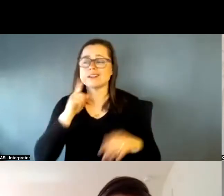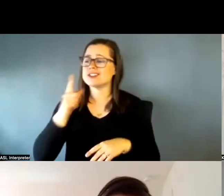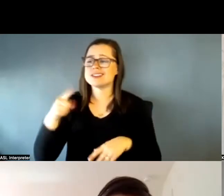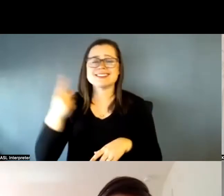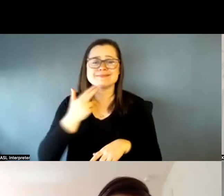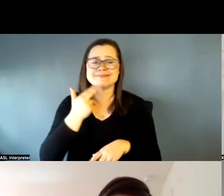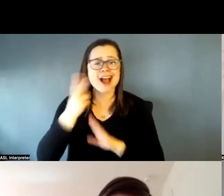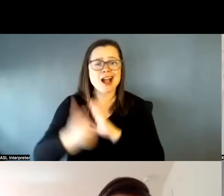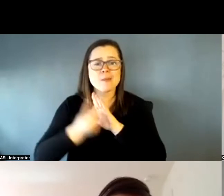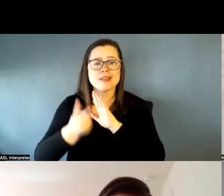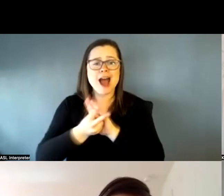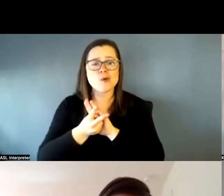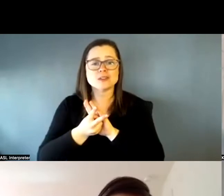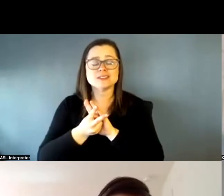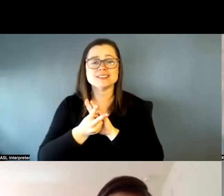soul.